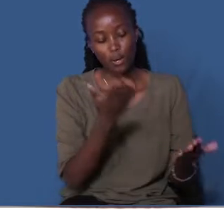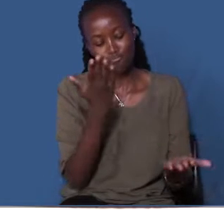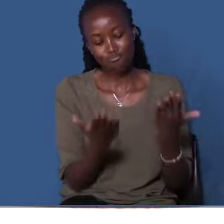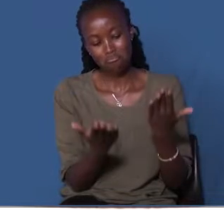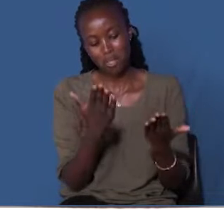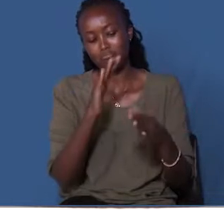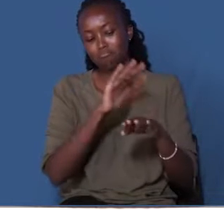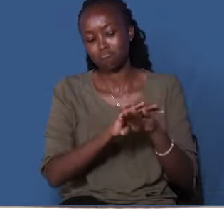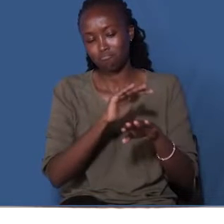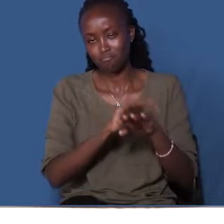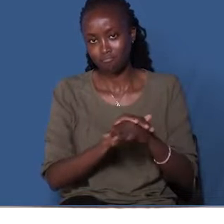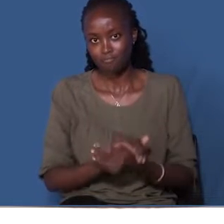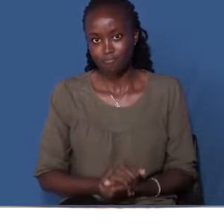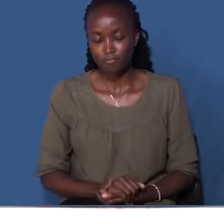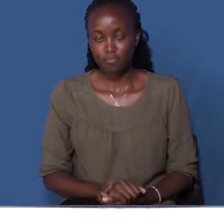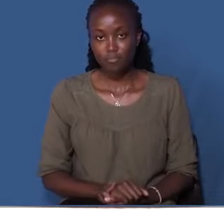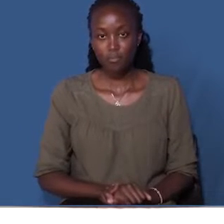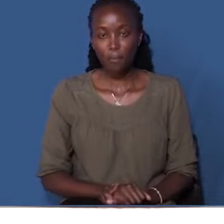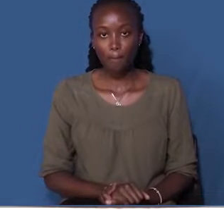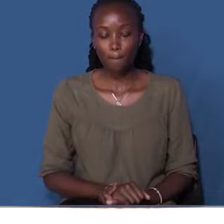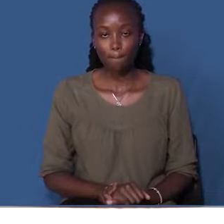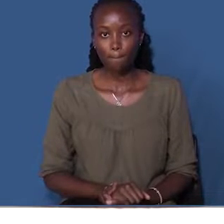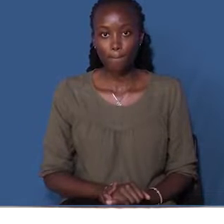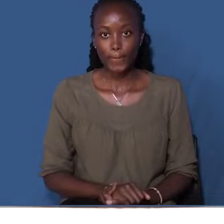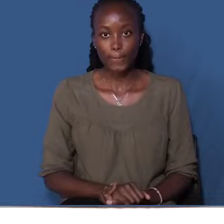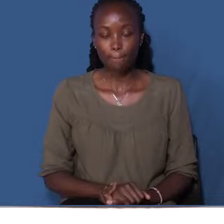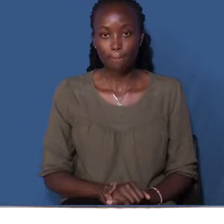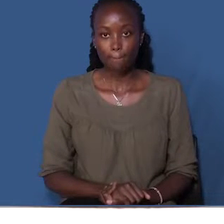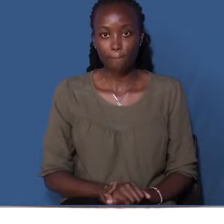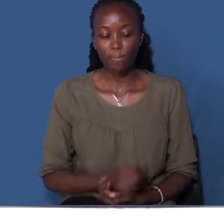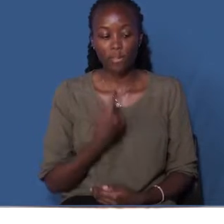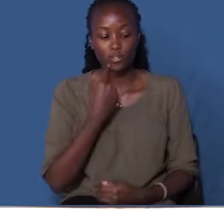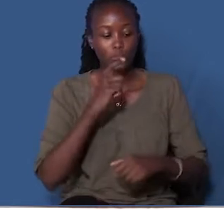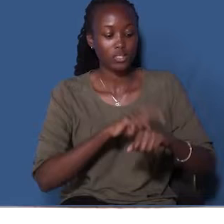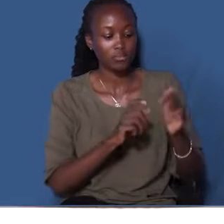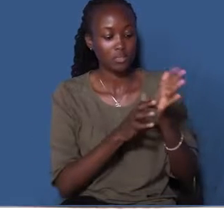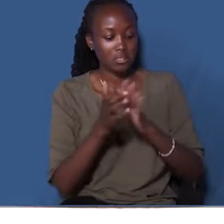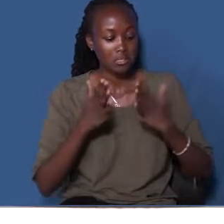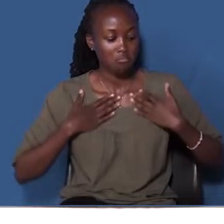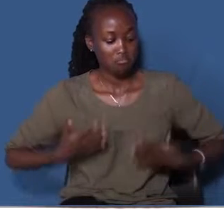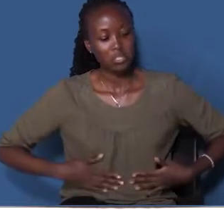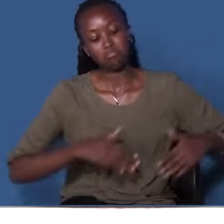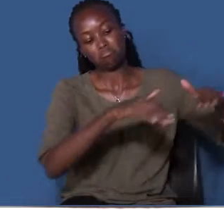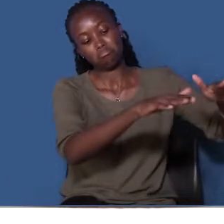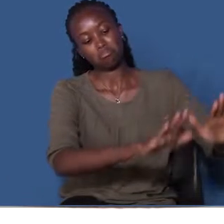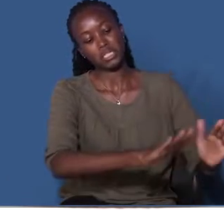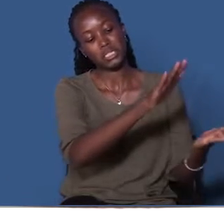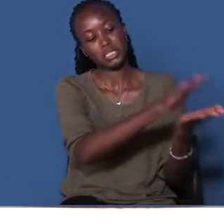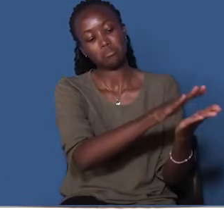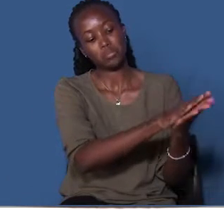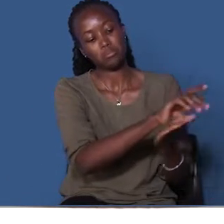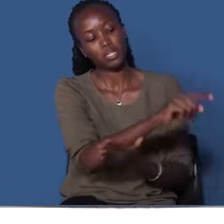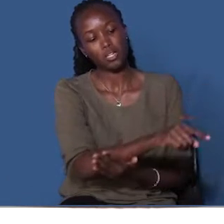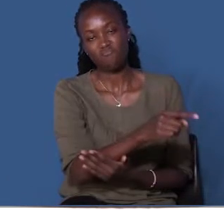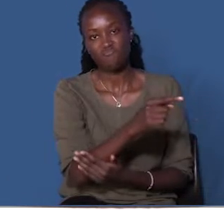isn't it? Now, this became like the end of the story, and I mean for the Romans